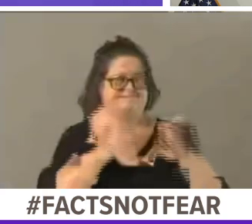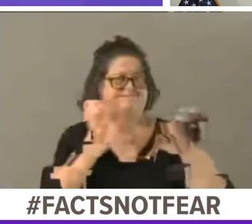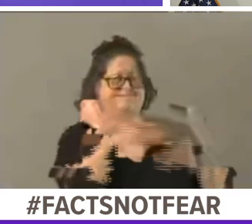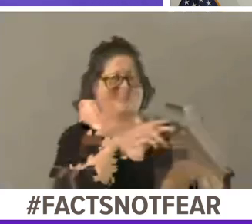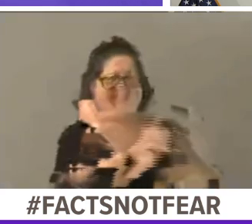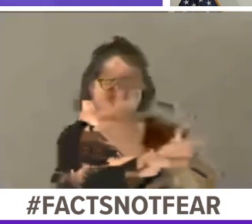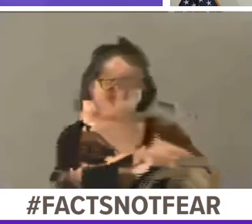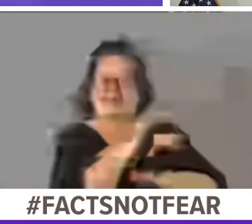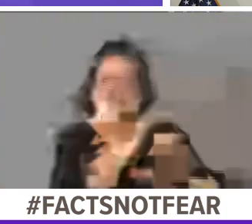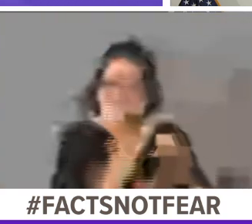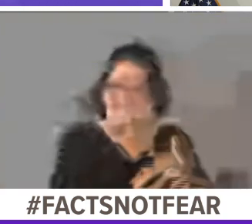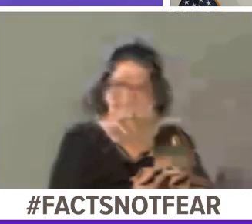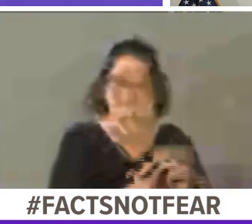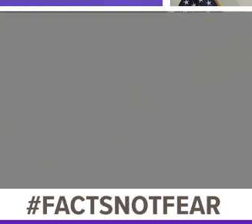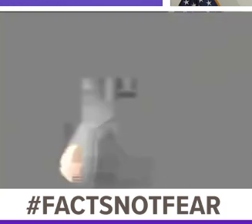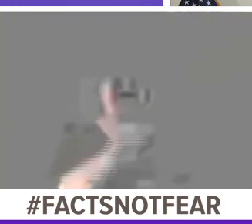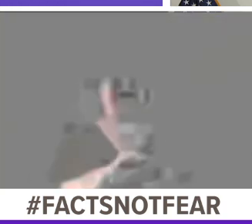deaths.